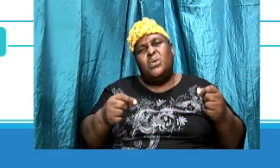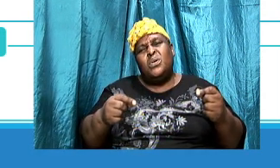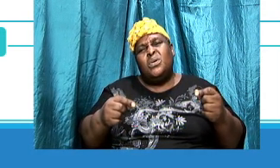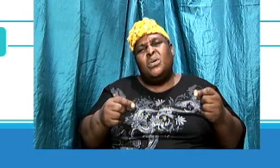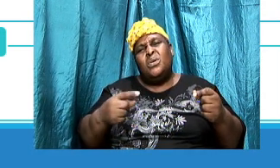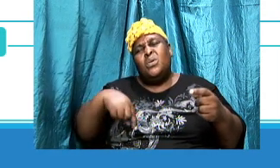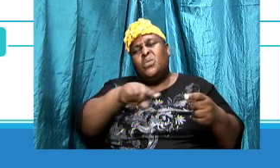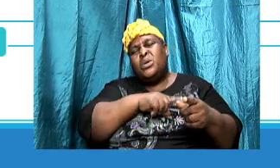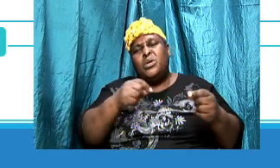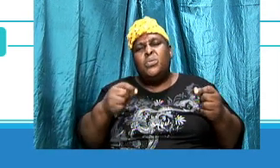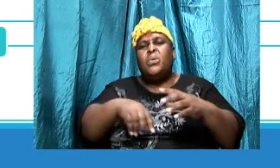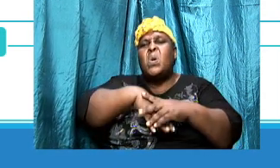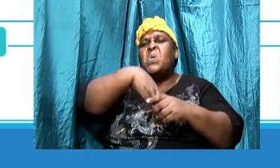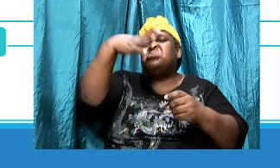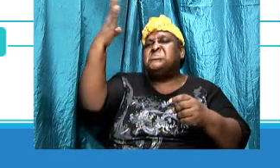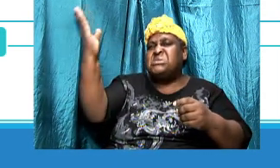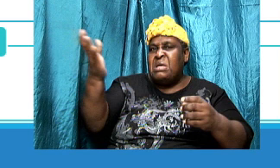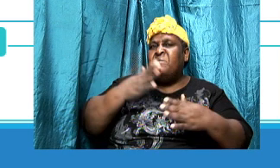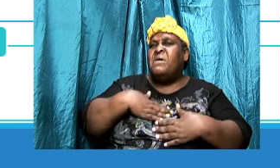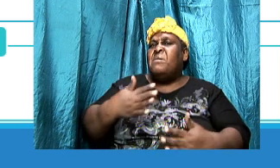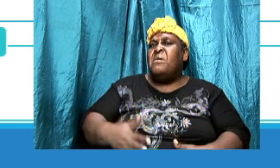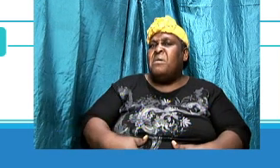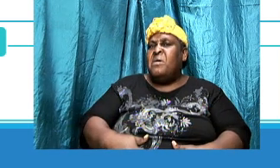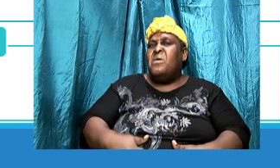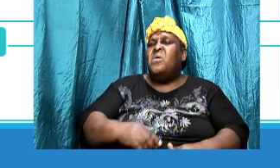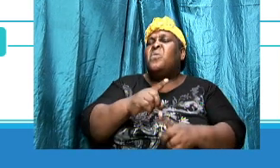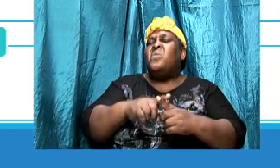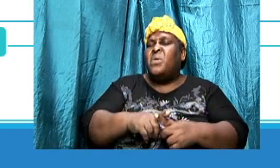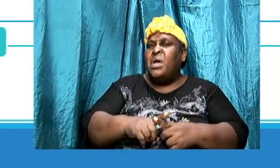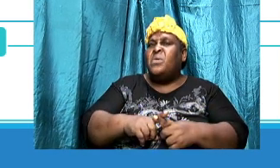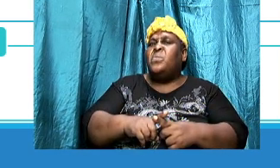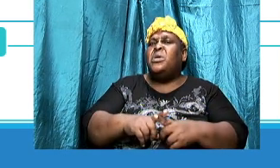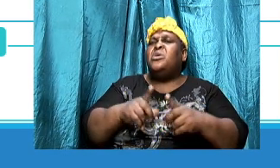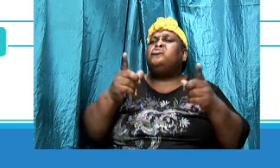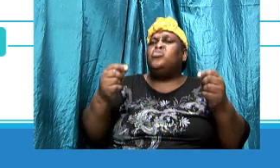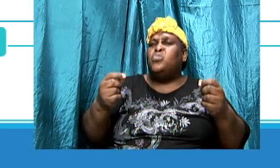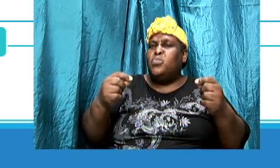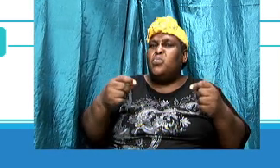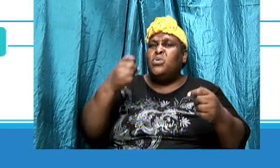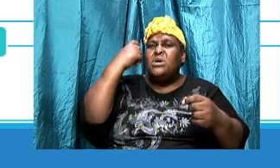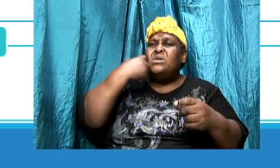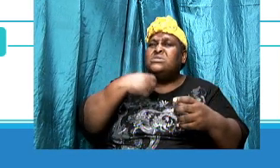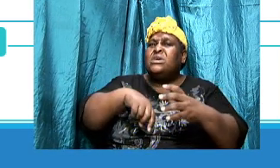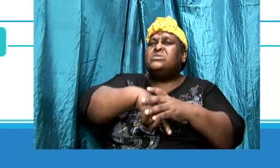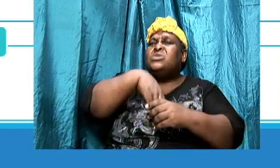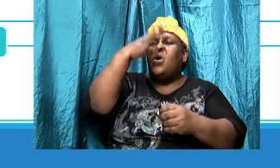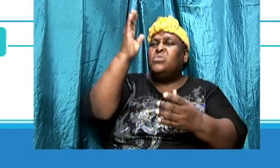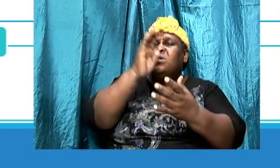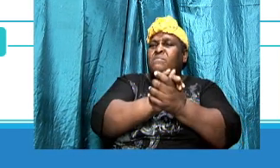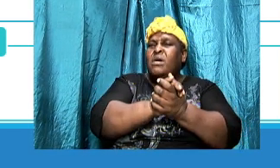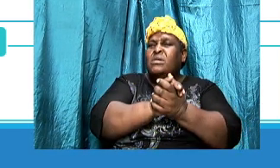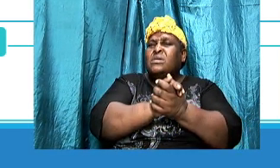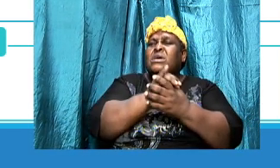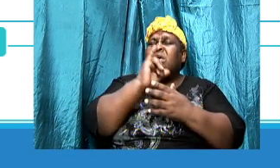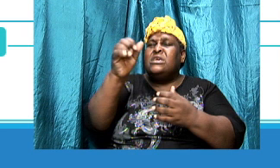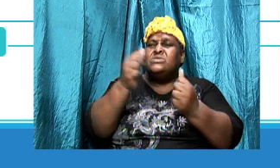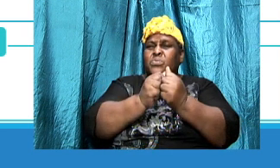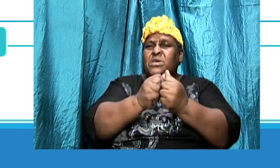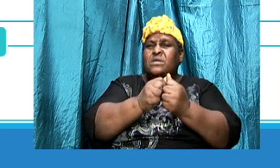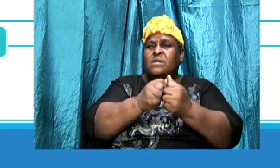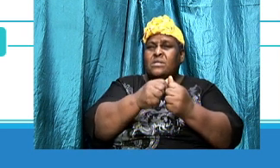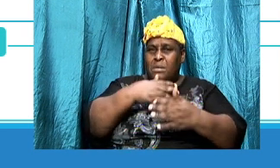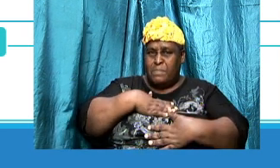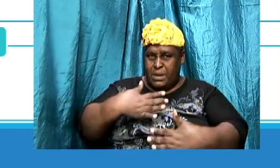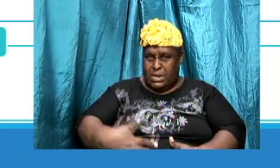our bodies. You know, but when we commit fornication, we commit it. It is within our bodies, and